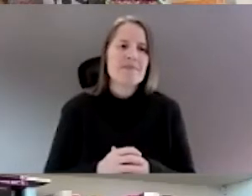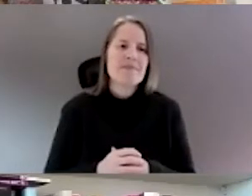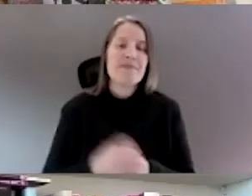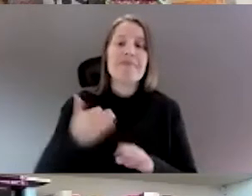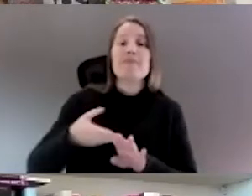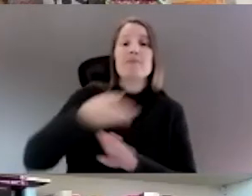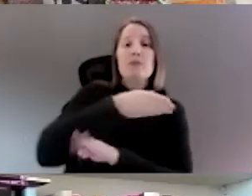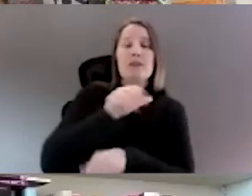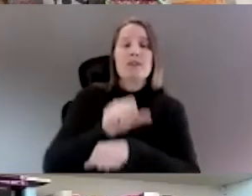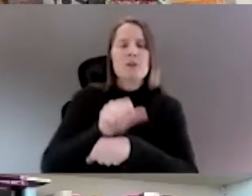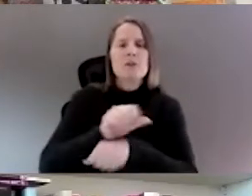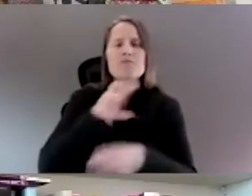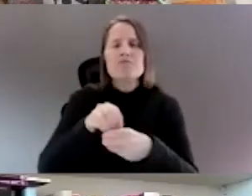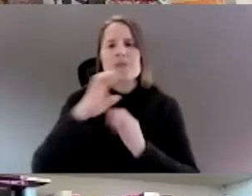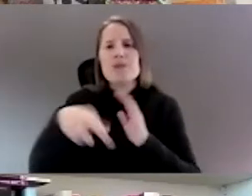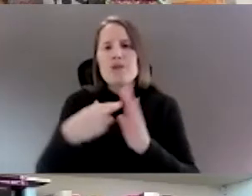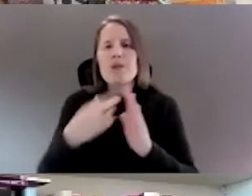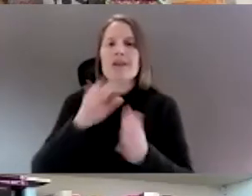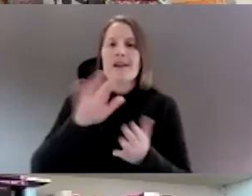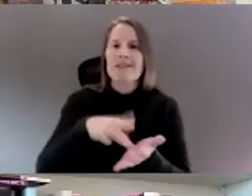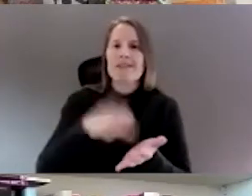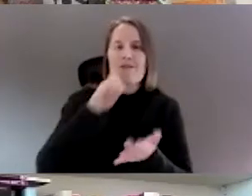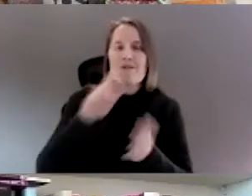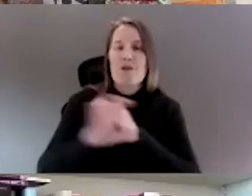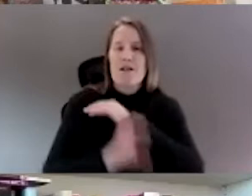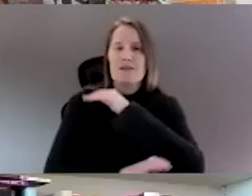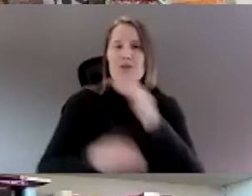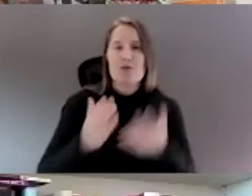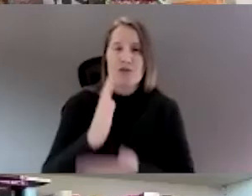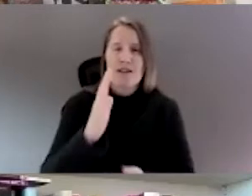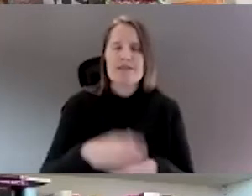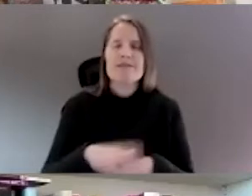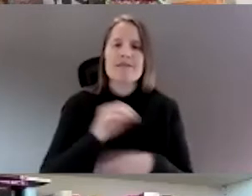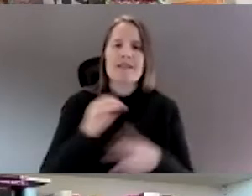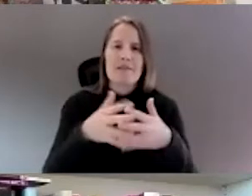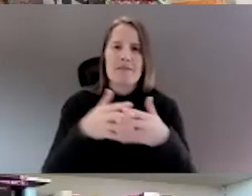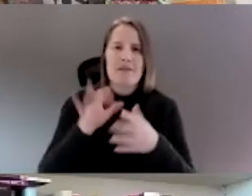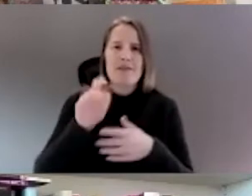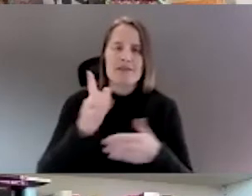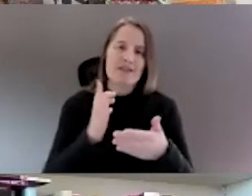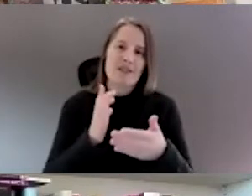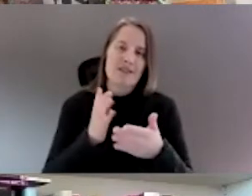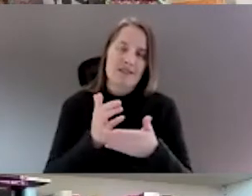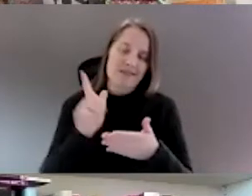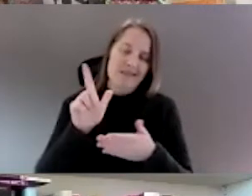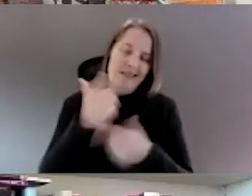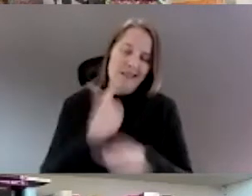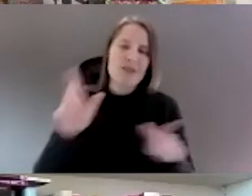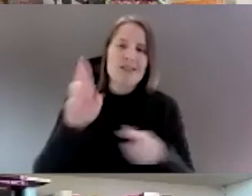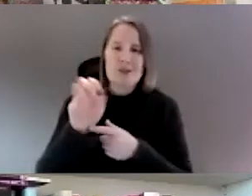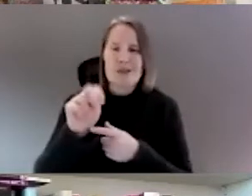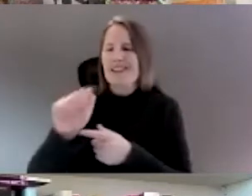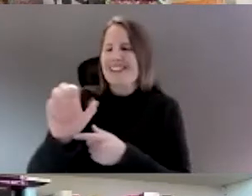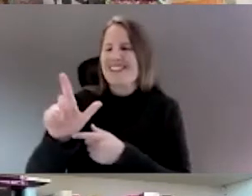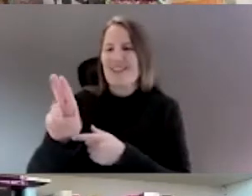roles at the Center for Constitutional Rights and the American Civil Liberties Union. Brittany is especially committed to